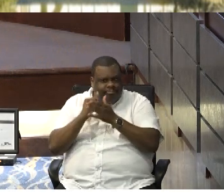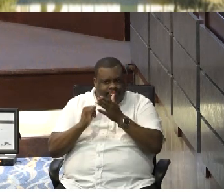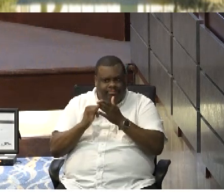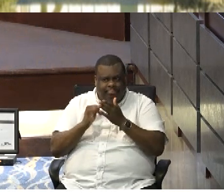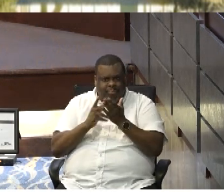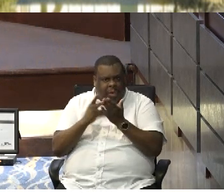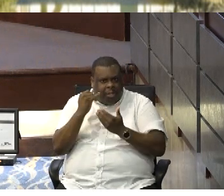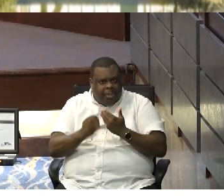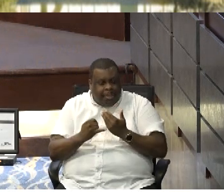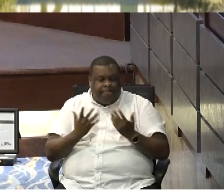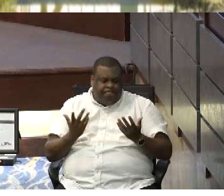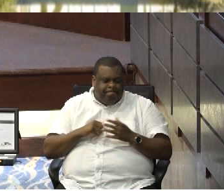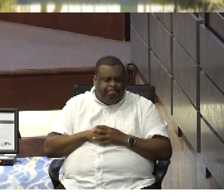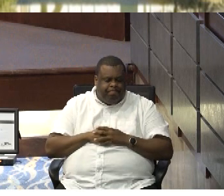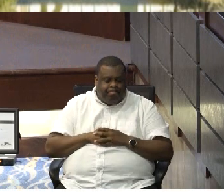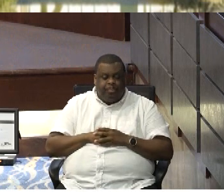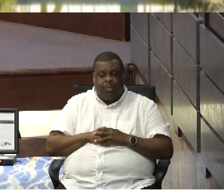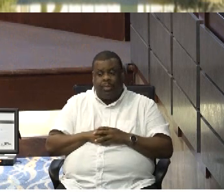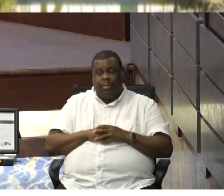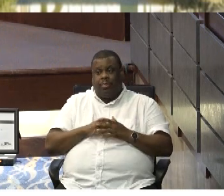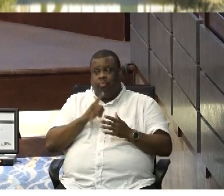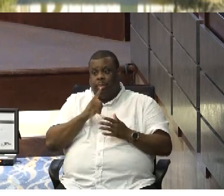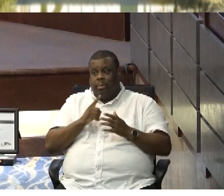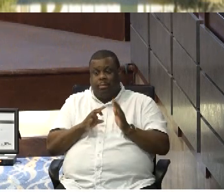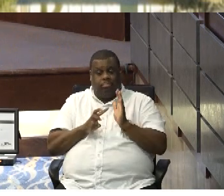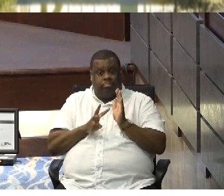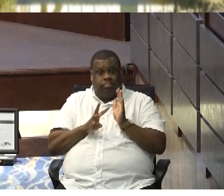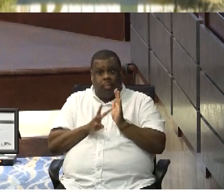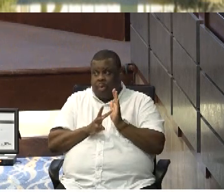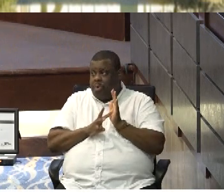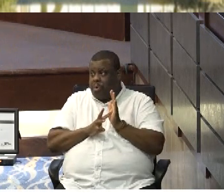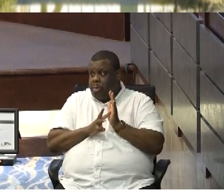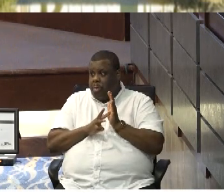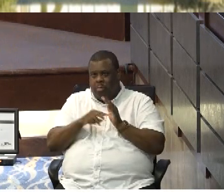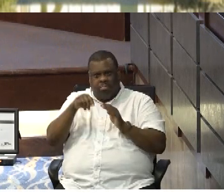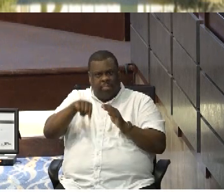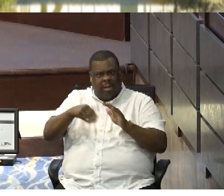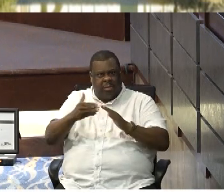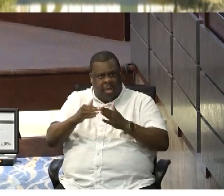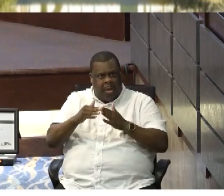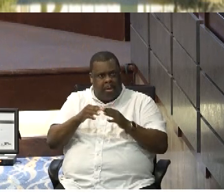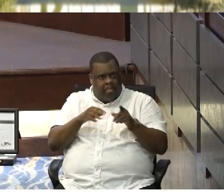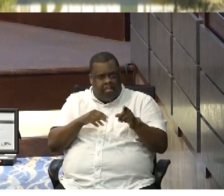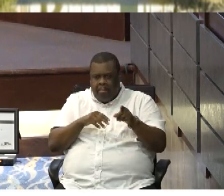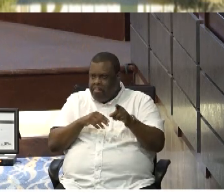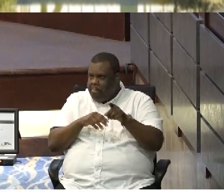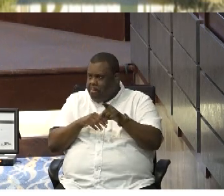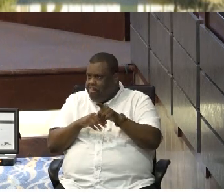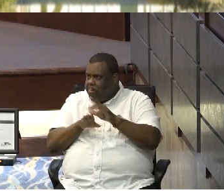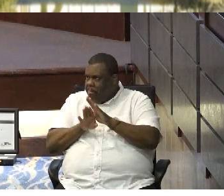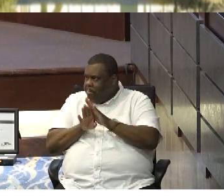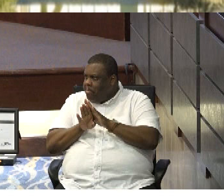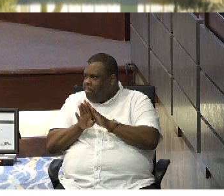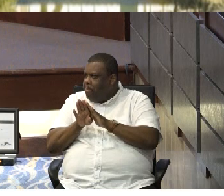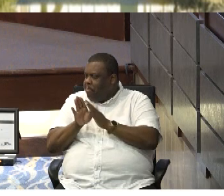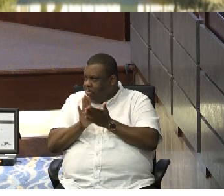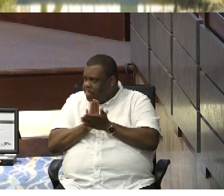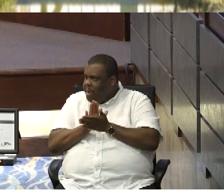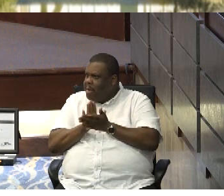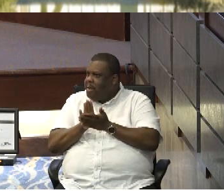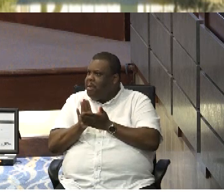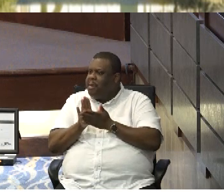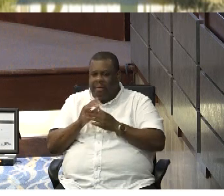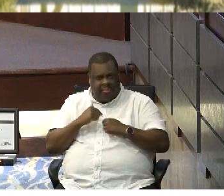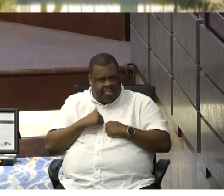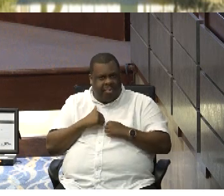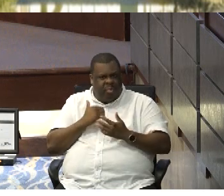caliber in a city like Waco that's actively rethinking its downtown and the relationship to the river on such an iconic site. And with